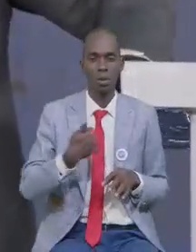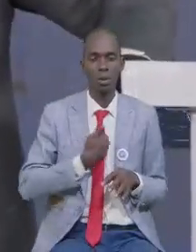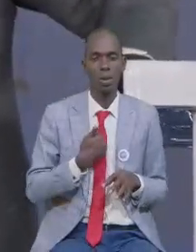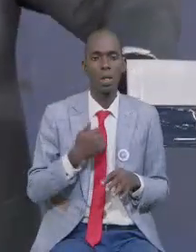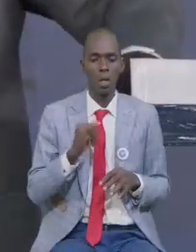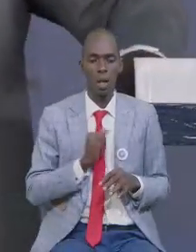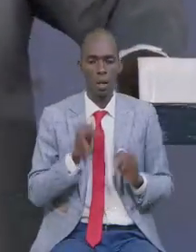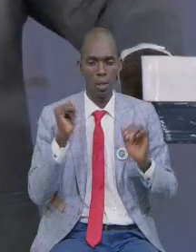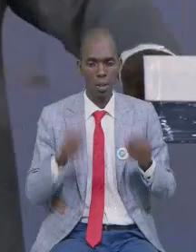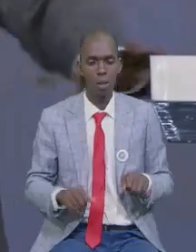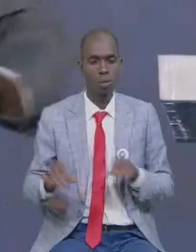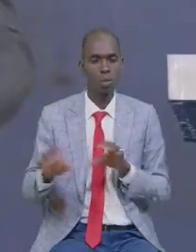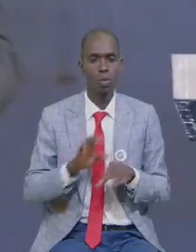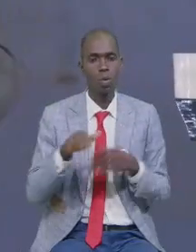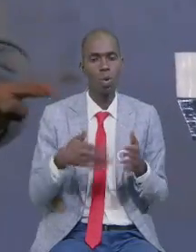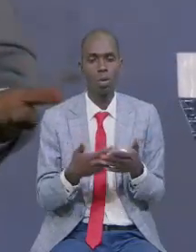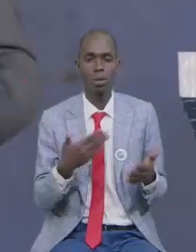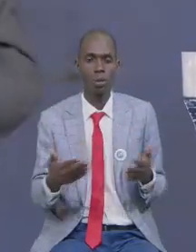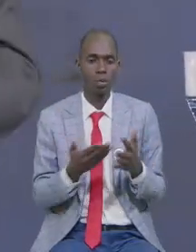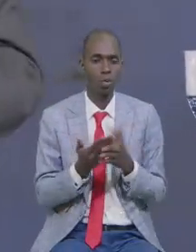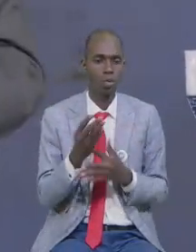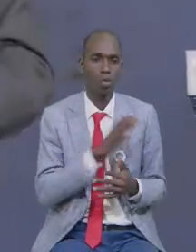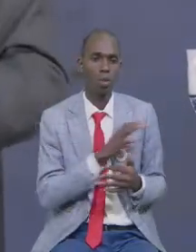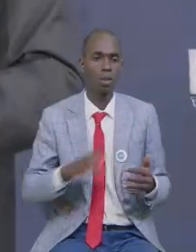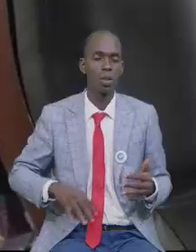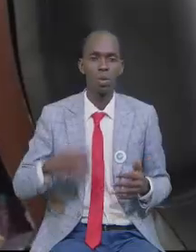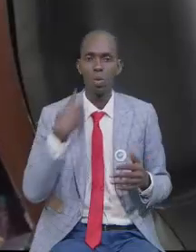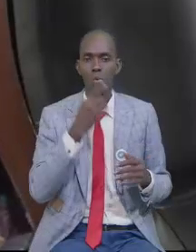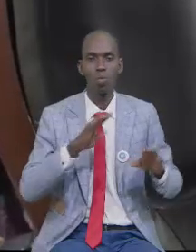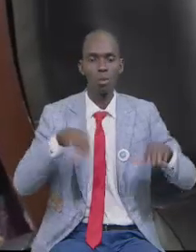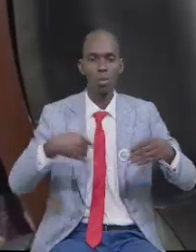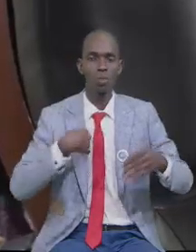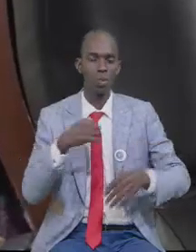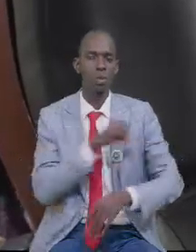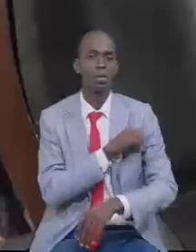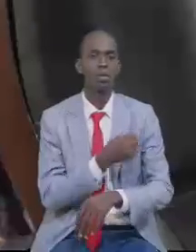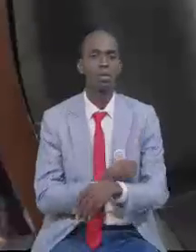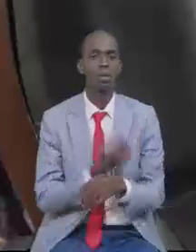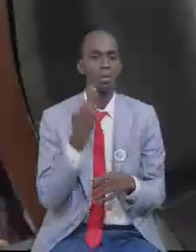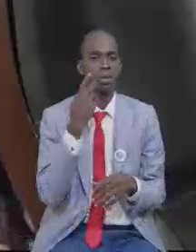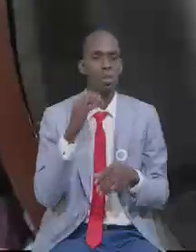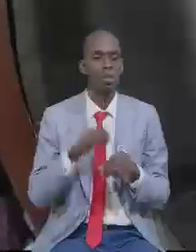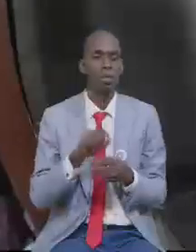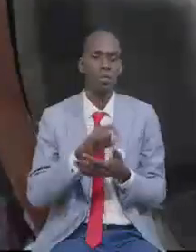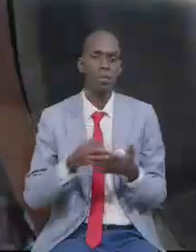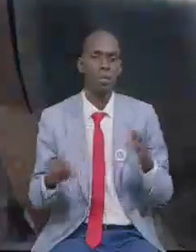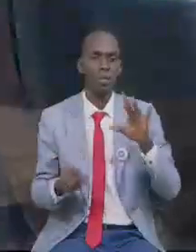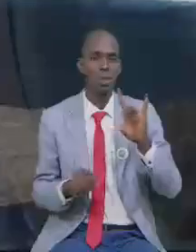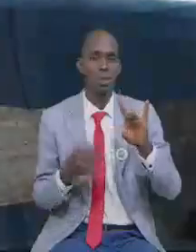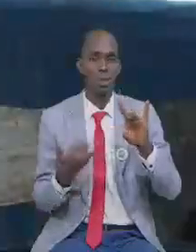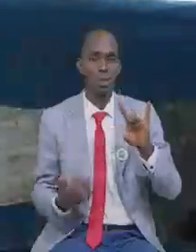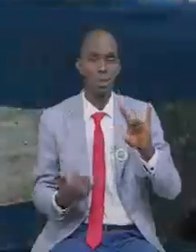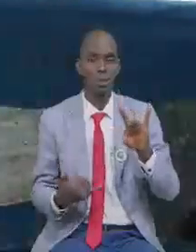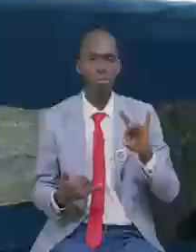all things through Christ who strengthens me. Look at this in verse 8 now. In